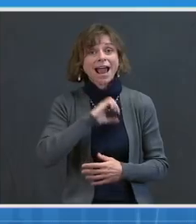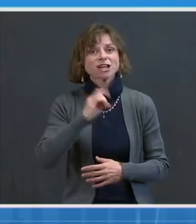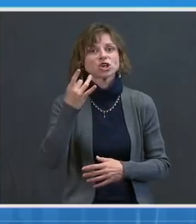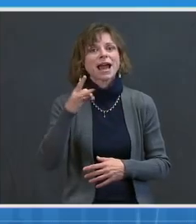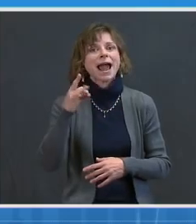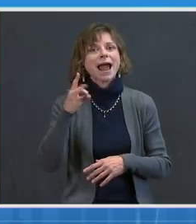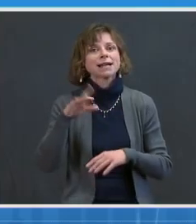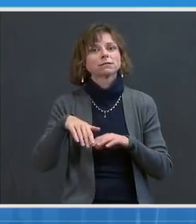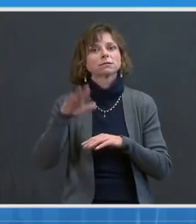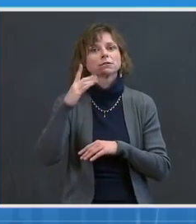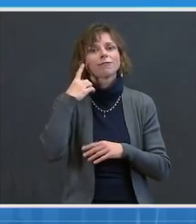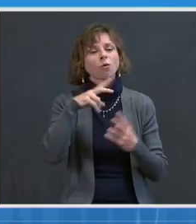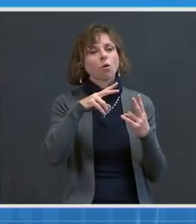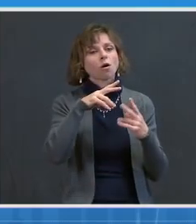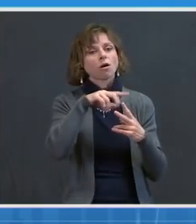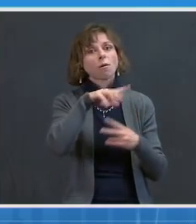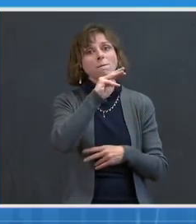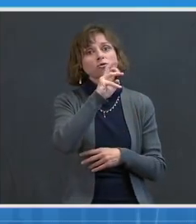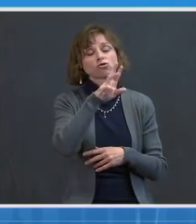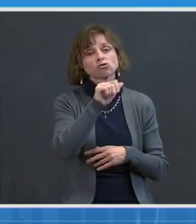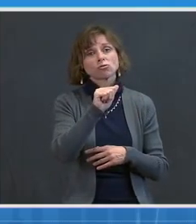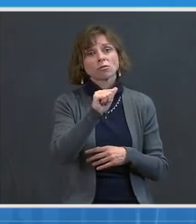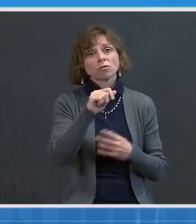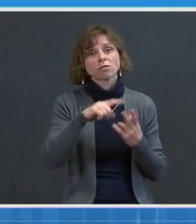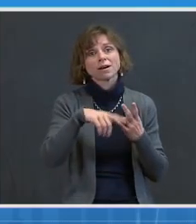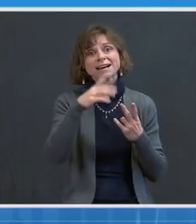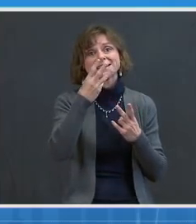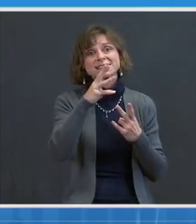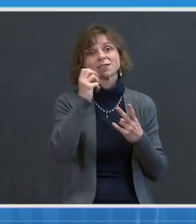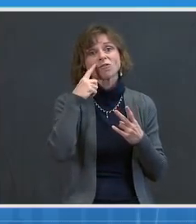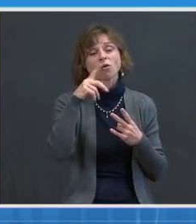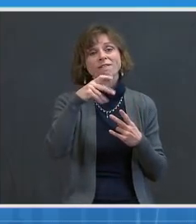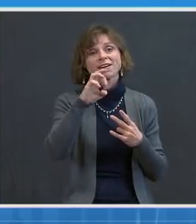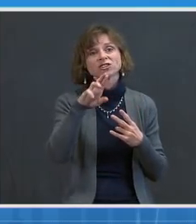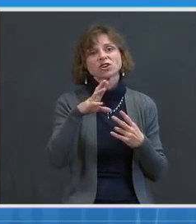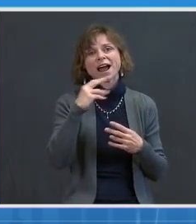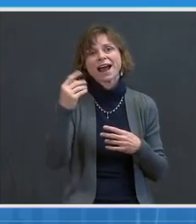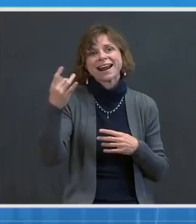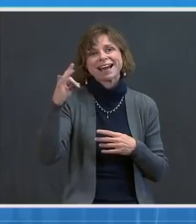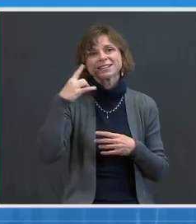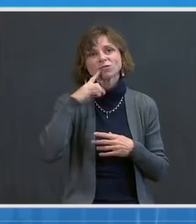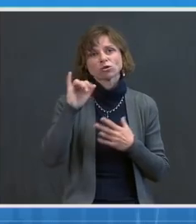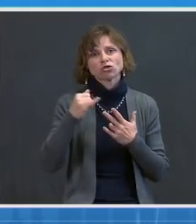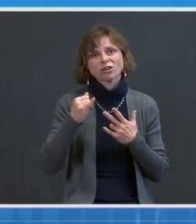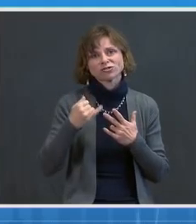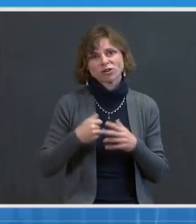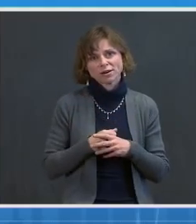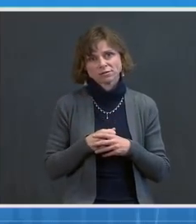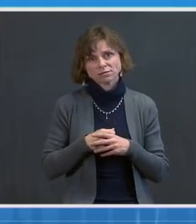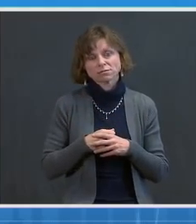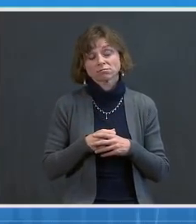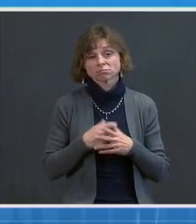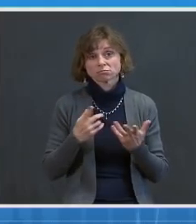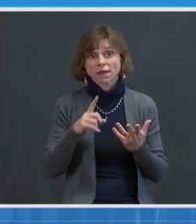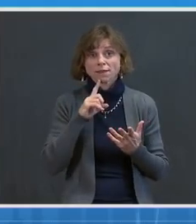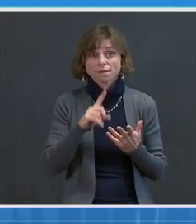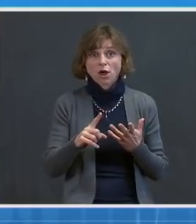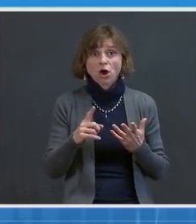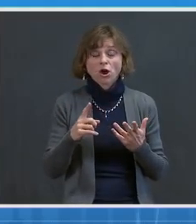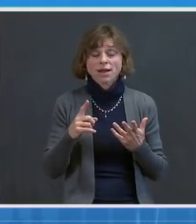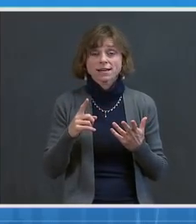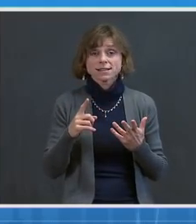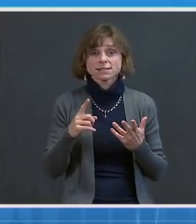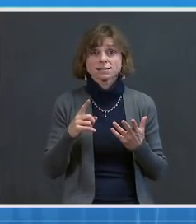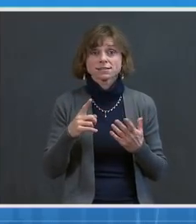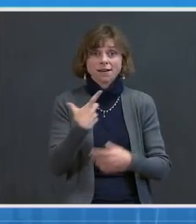for Moderna, 16 for Pfizer, and 18 for J&J. There are vaccine safety and immunogenicity